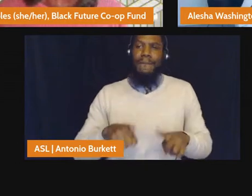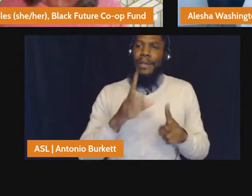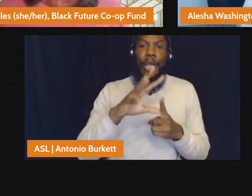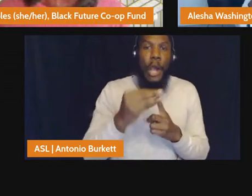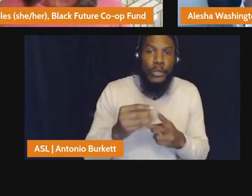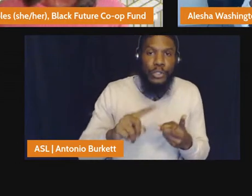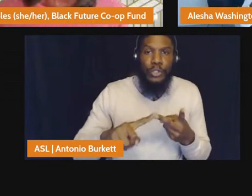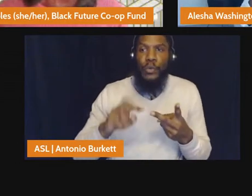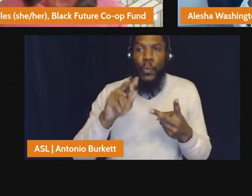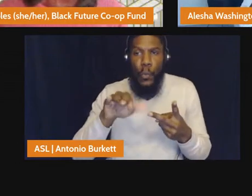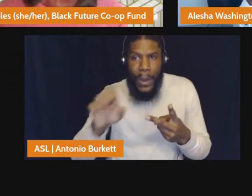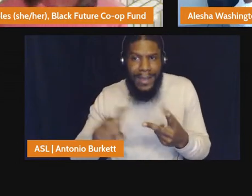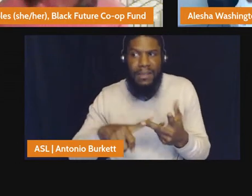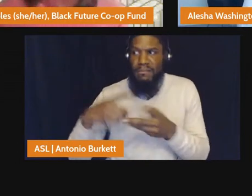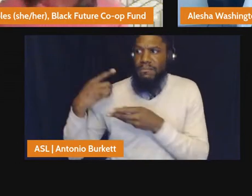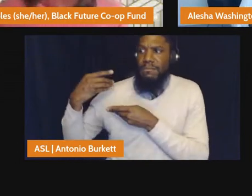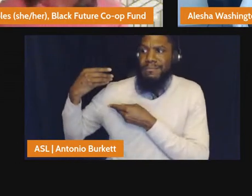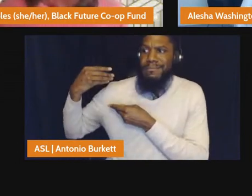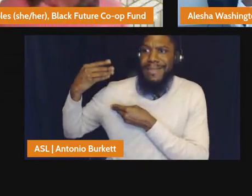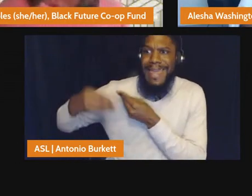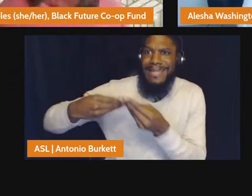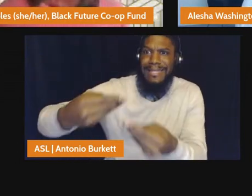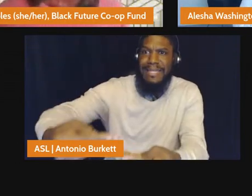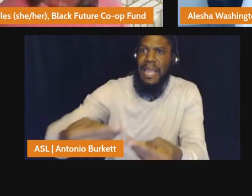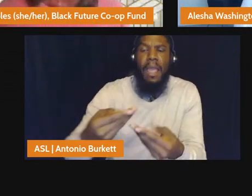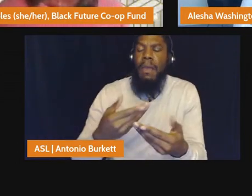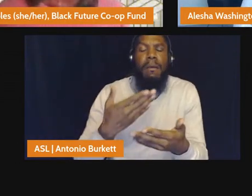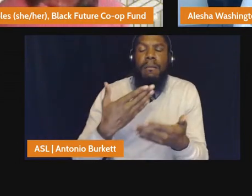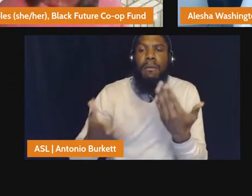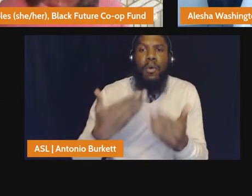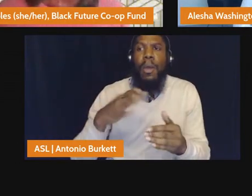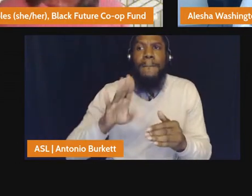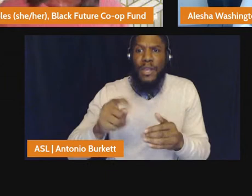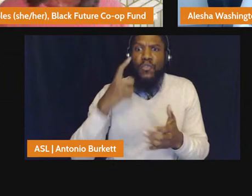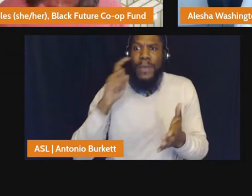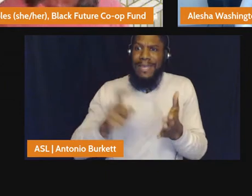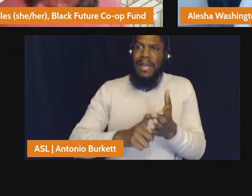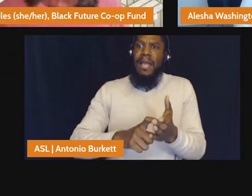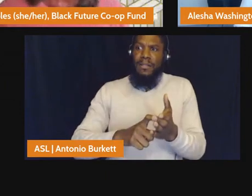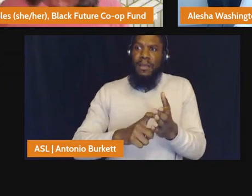legacy of our communities. Like, can we recognize that and be in community with each other?